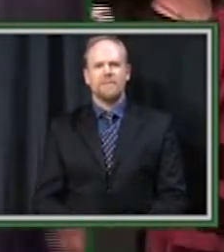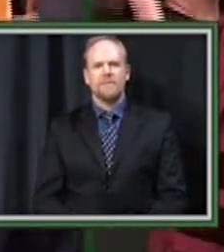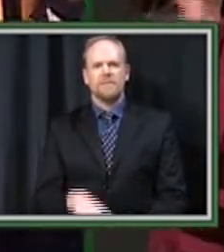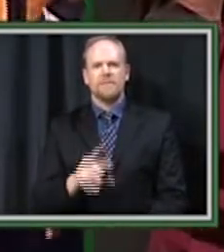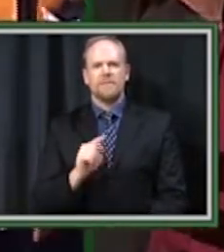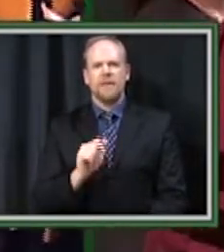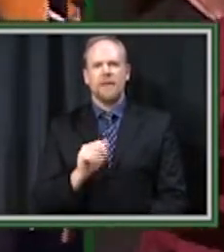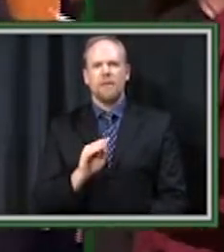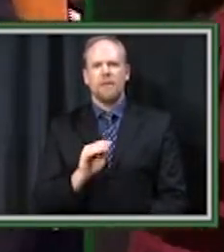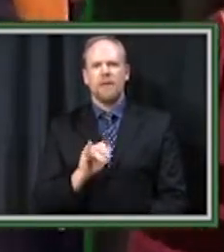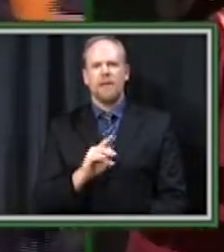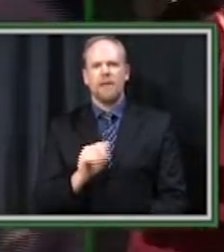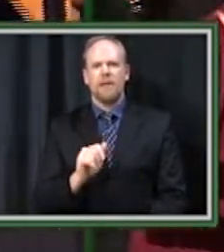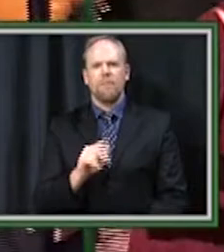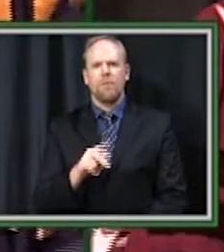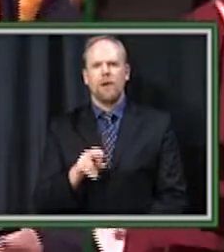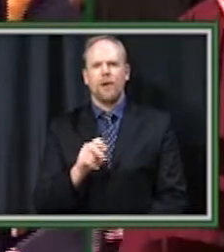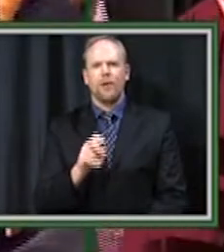Tamika Bronner.